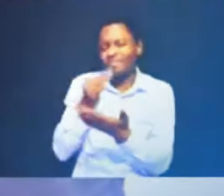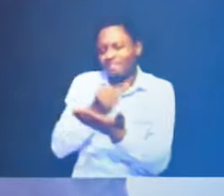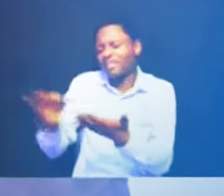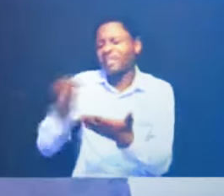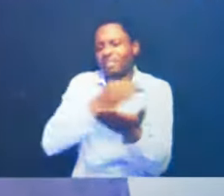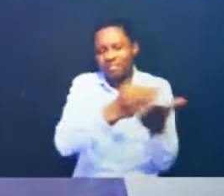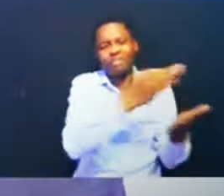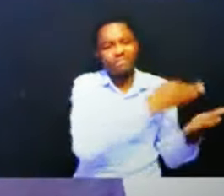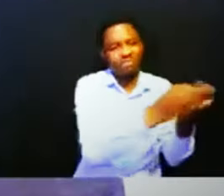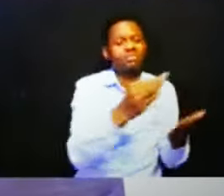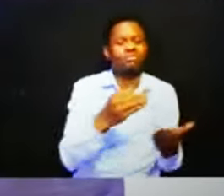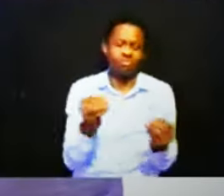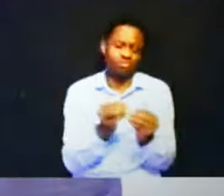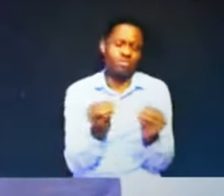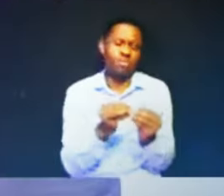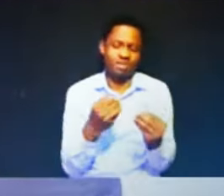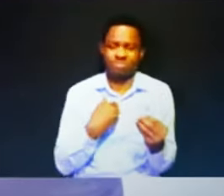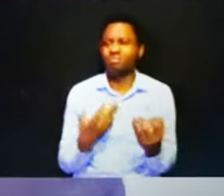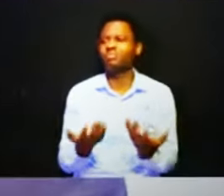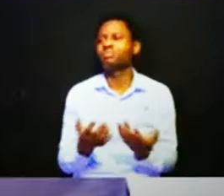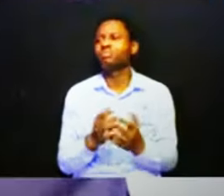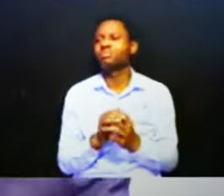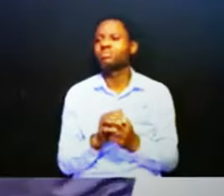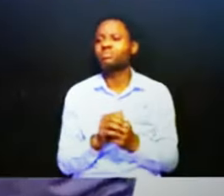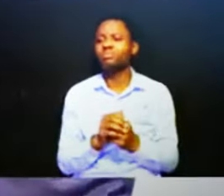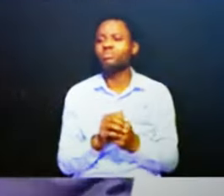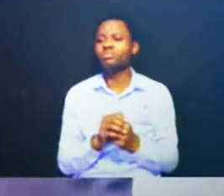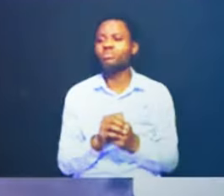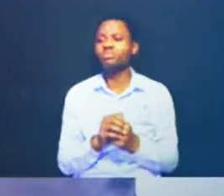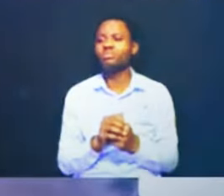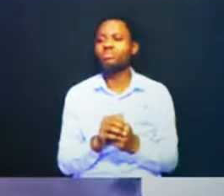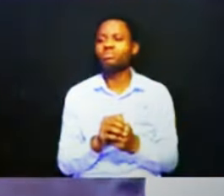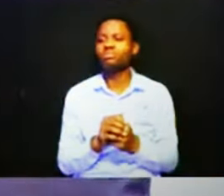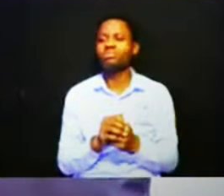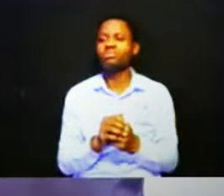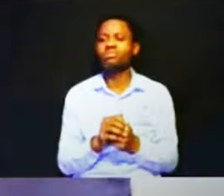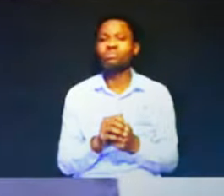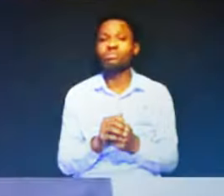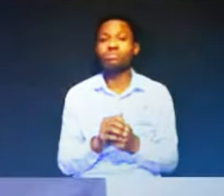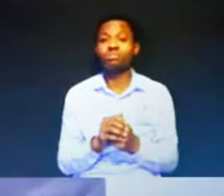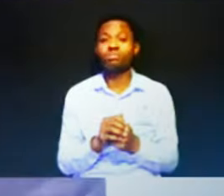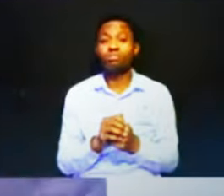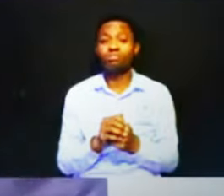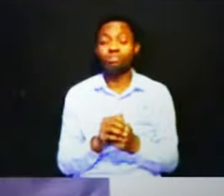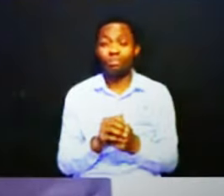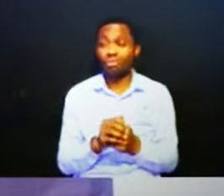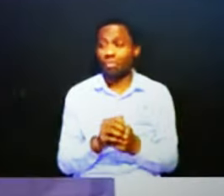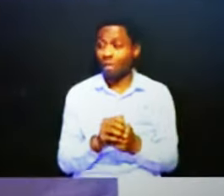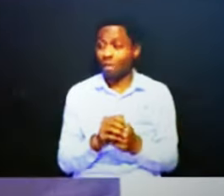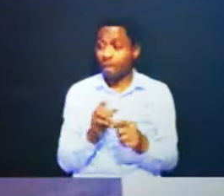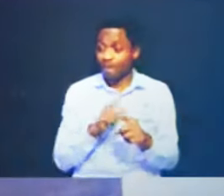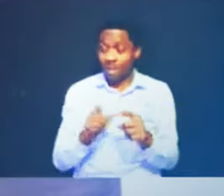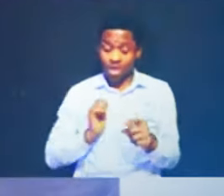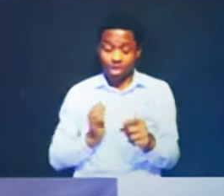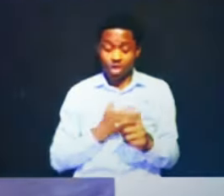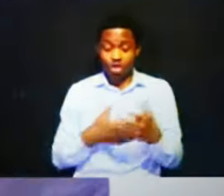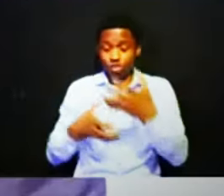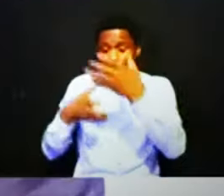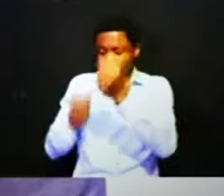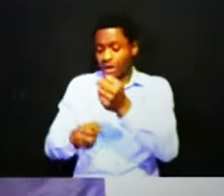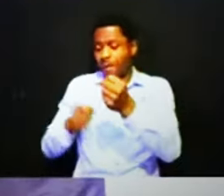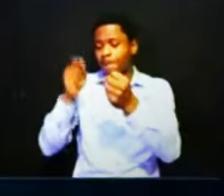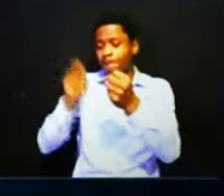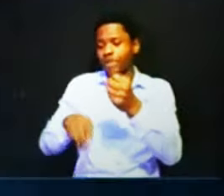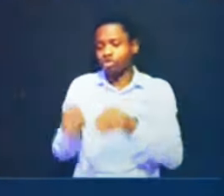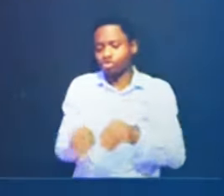wouldn't do that. See, our trust should rather be in God and